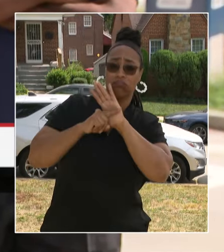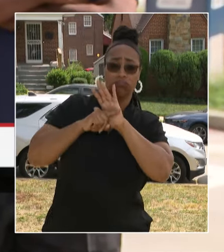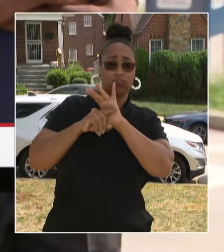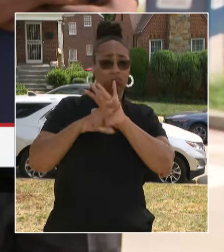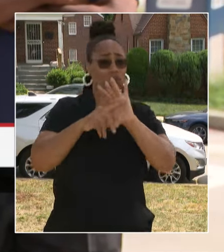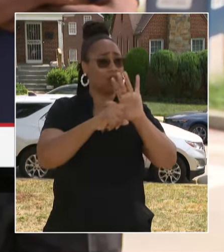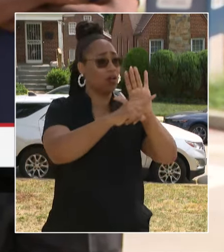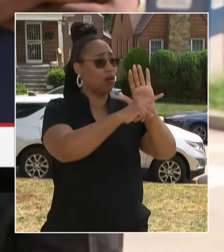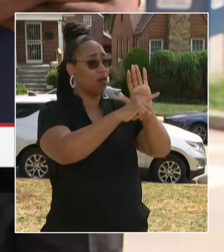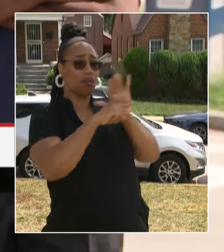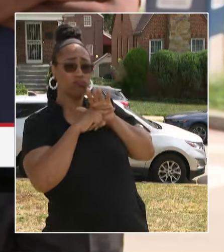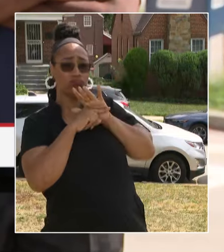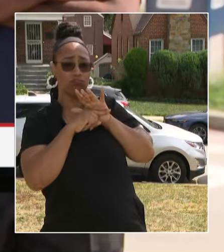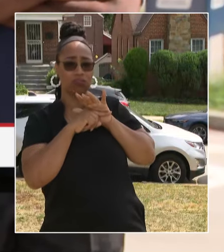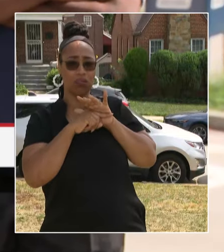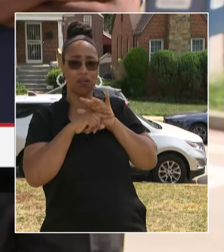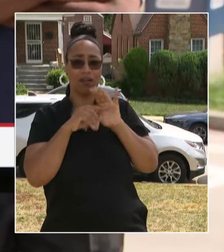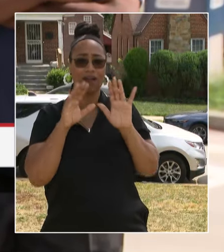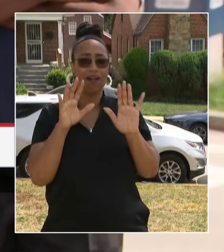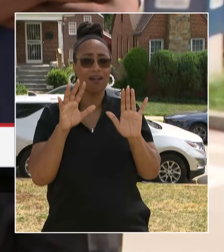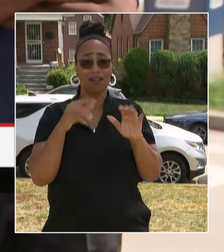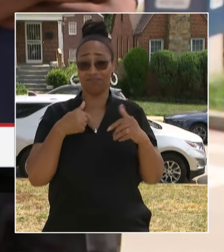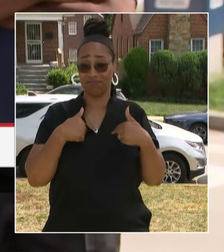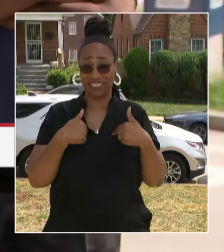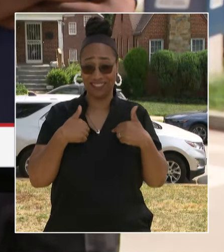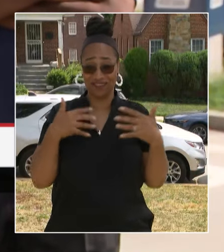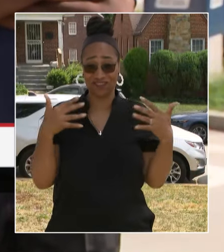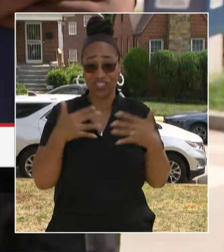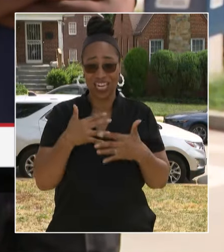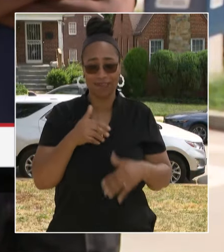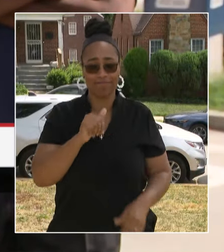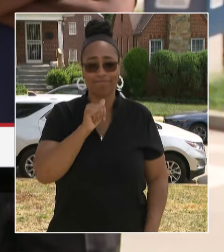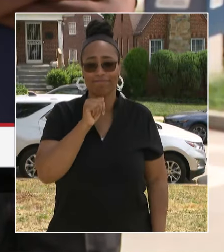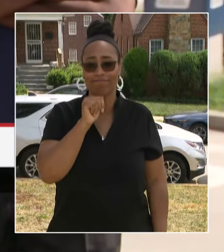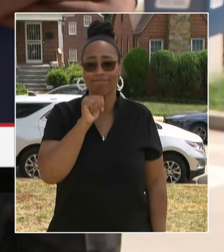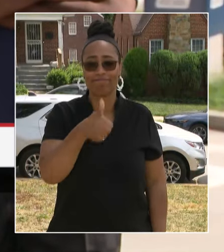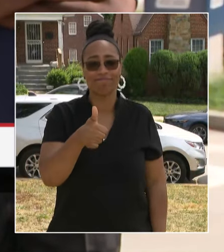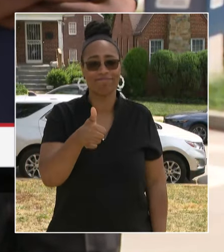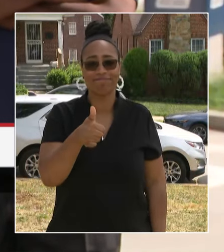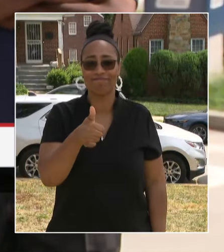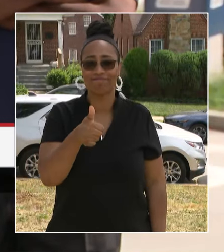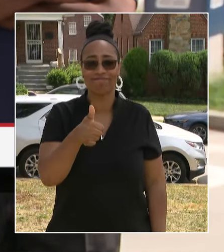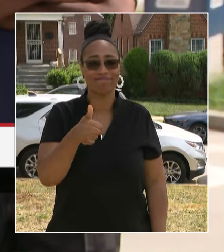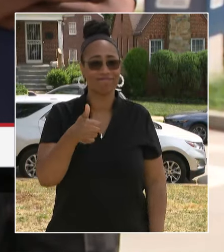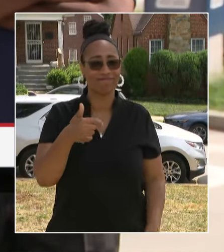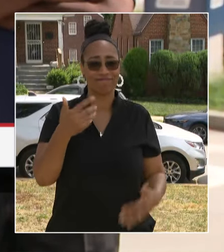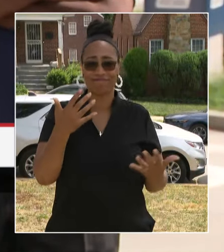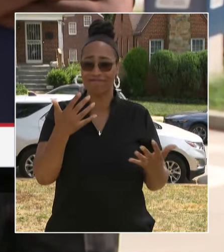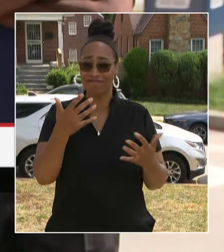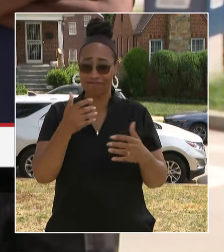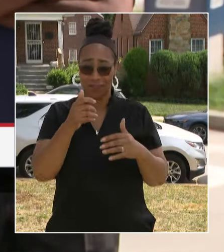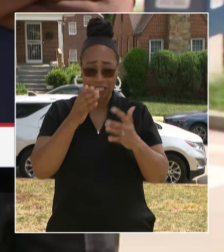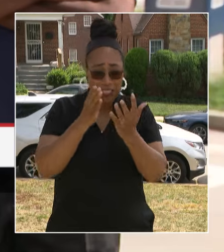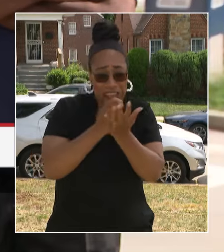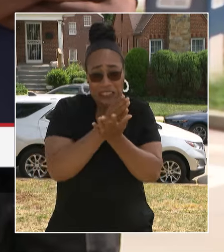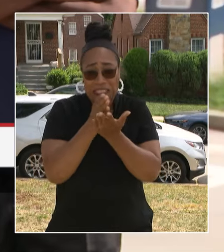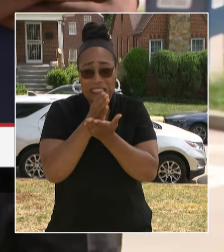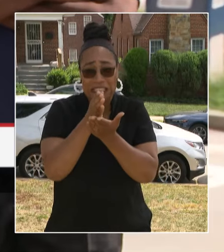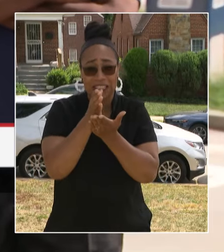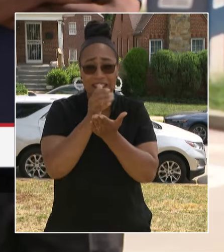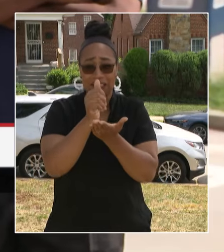unafraid. It matters not how strait the gate, how charged with punishments the scroll. I am